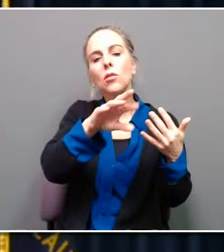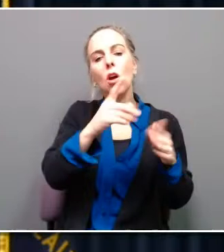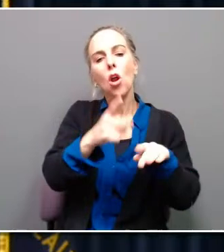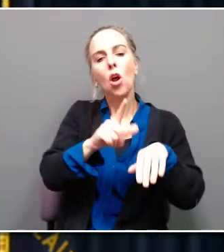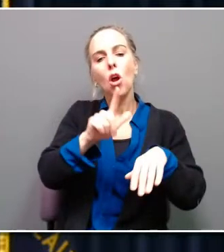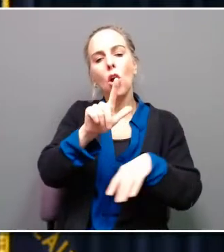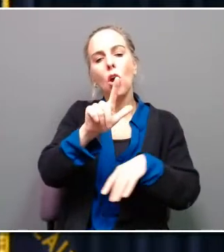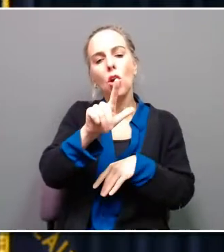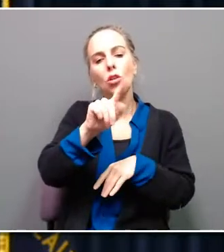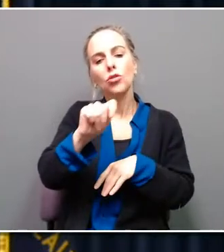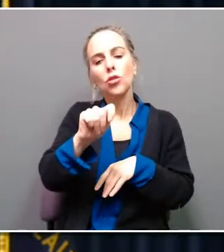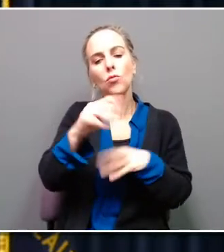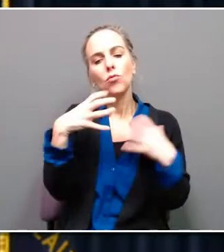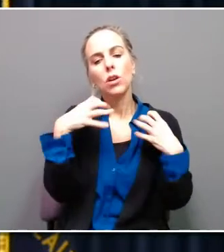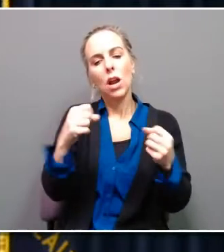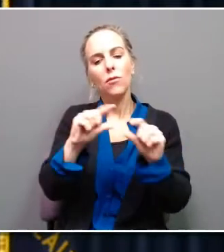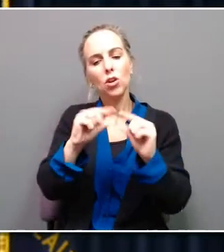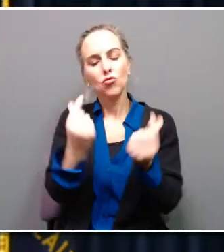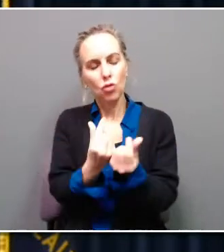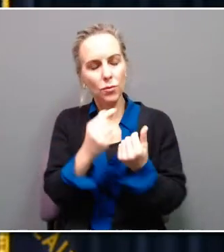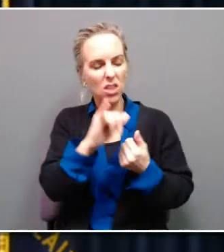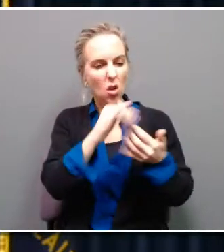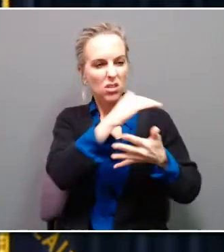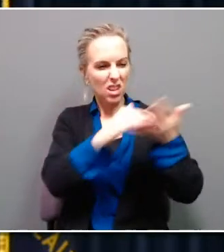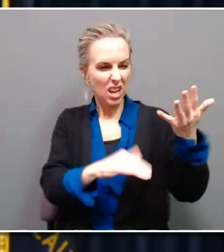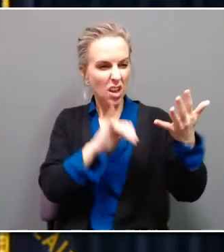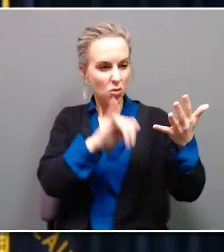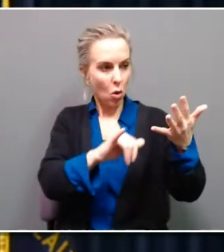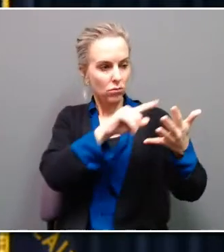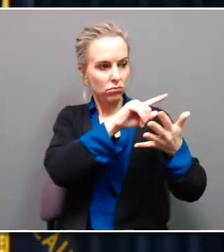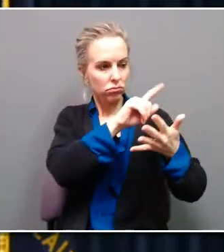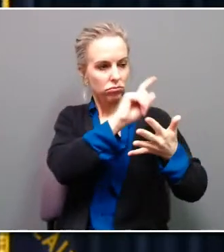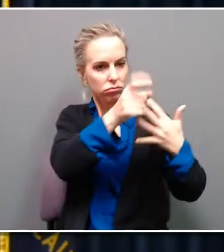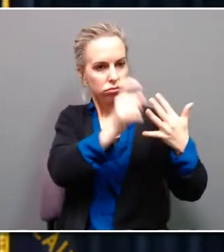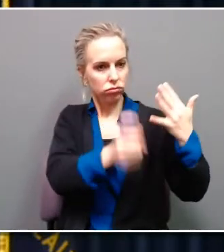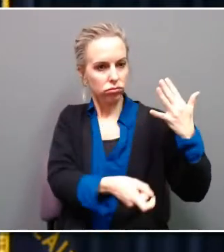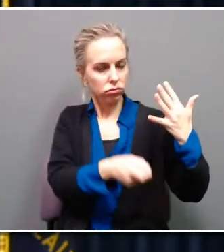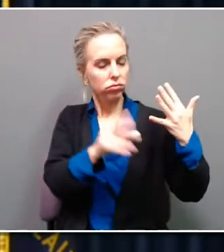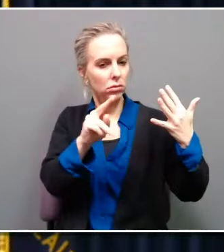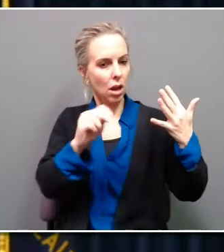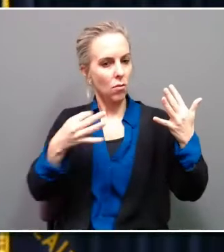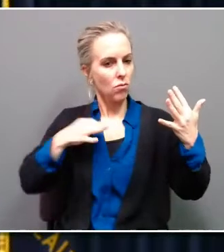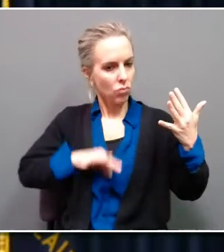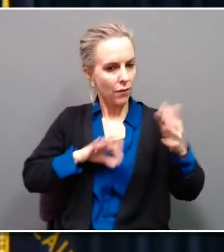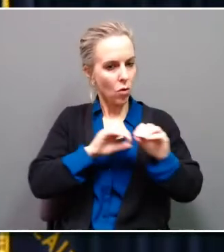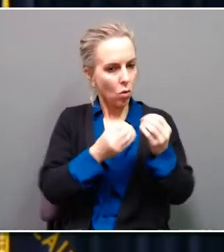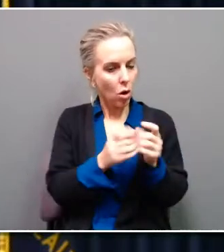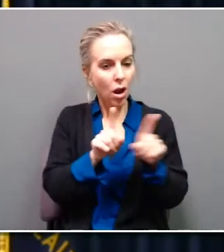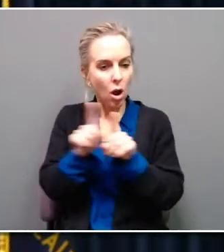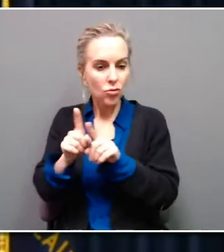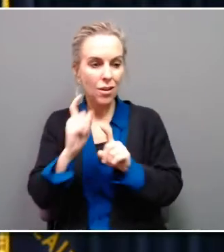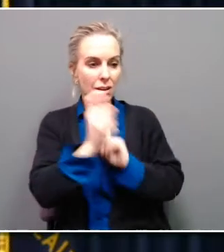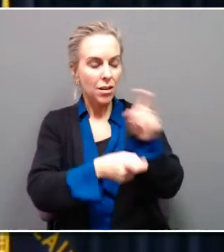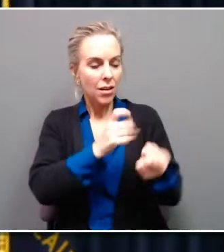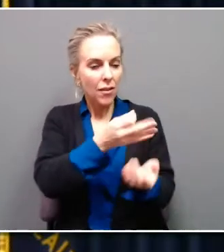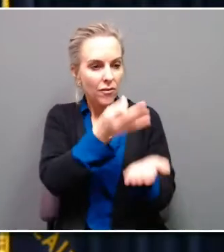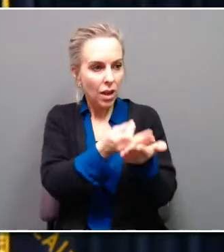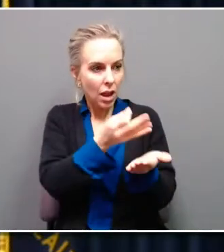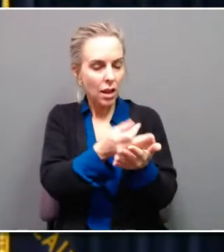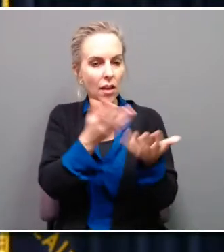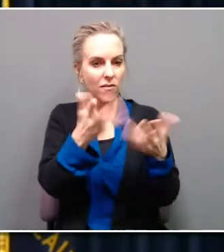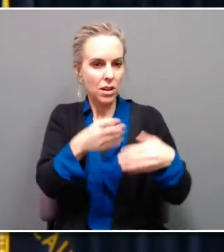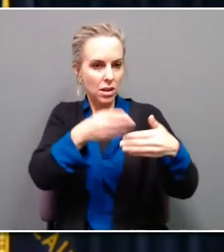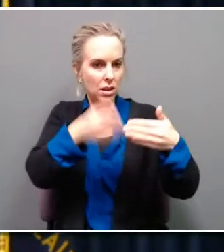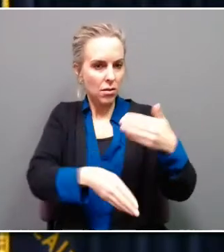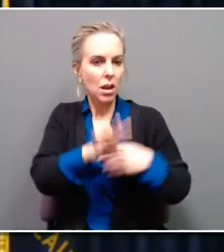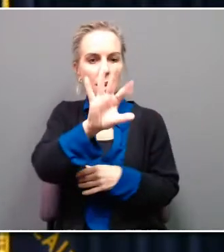Group. With this funding, construction is completed or underway in 9 counties, with